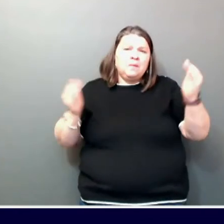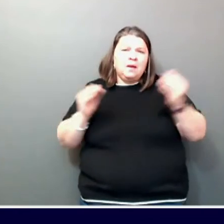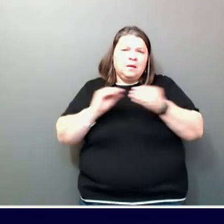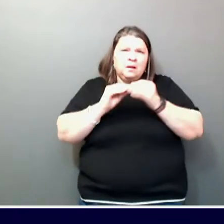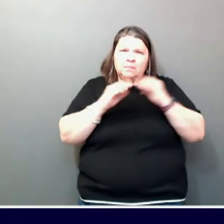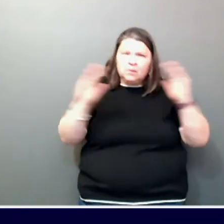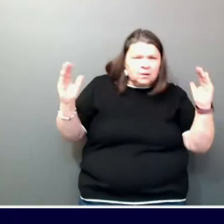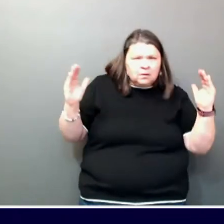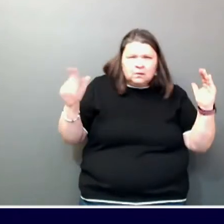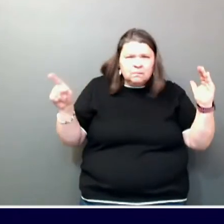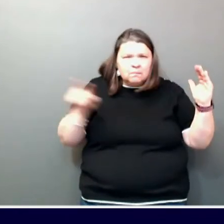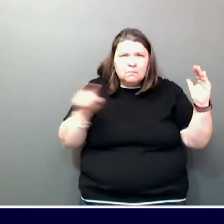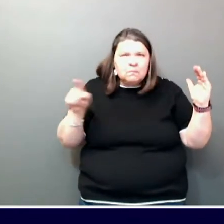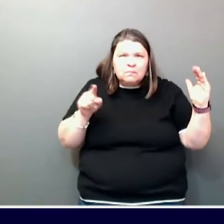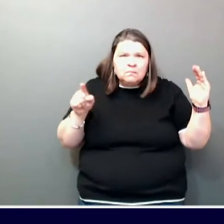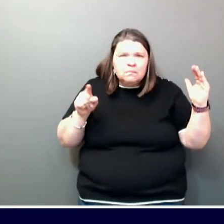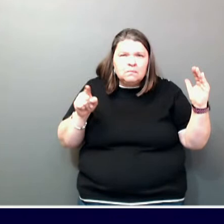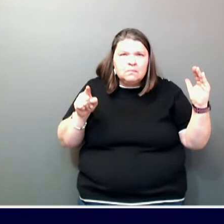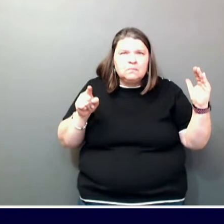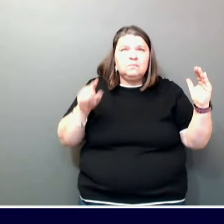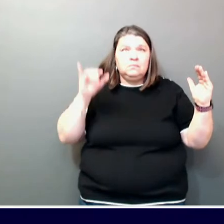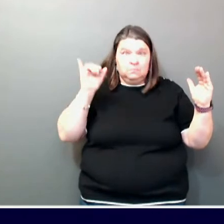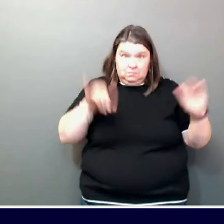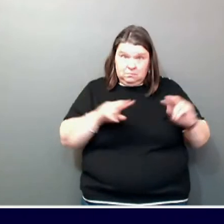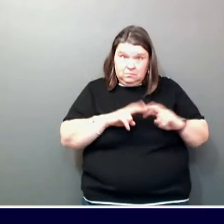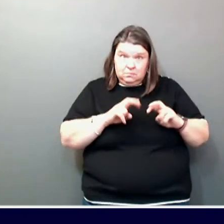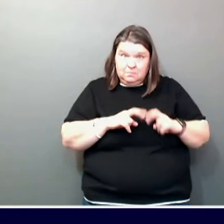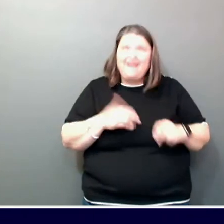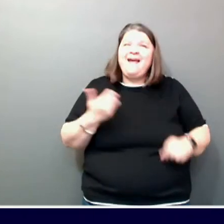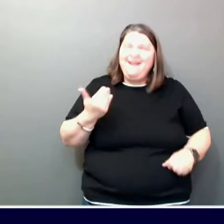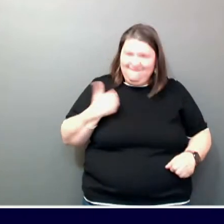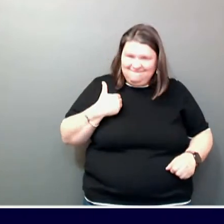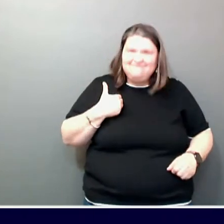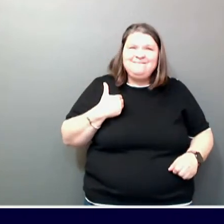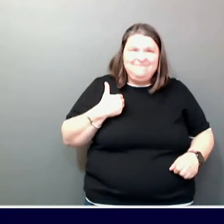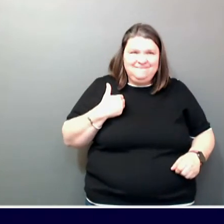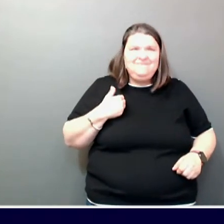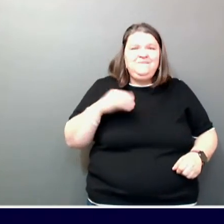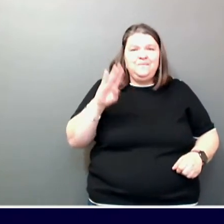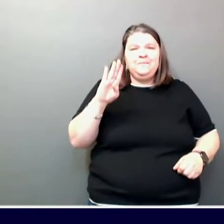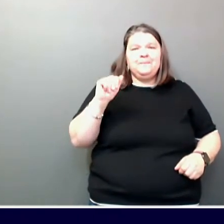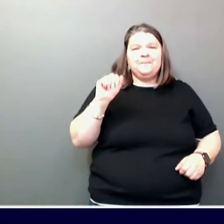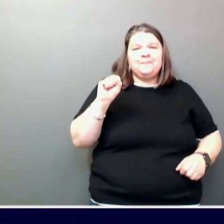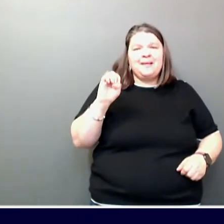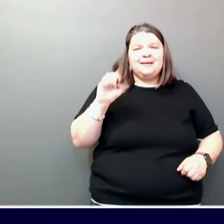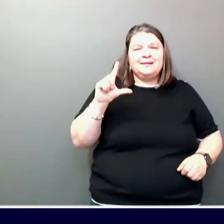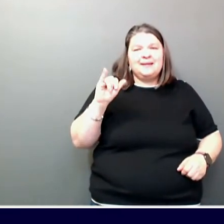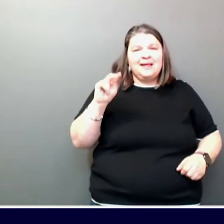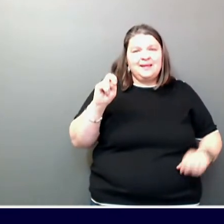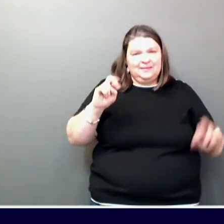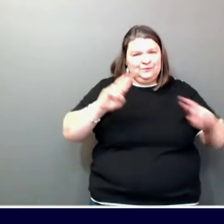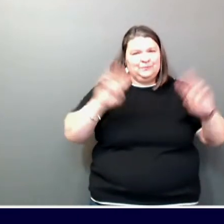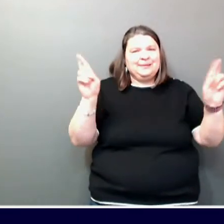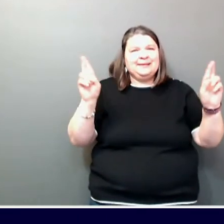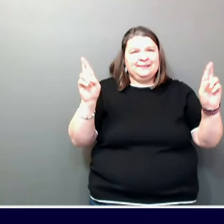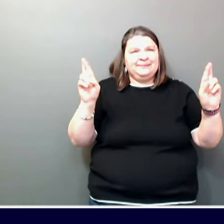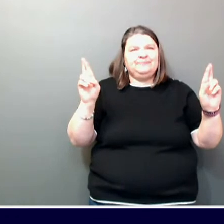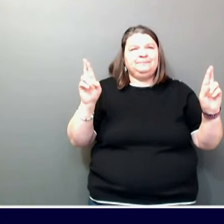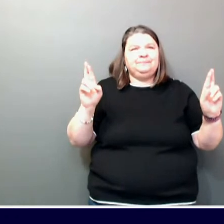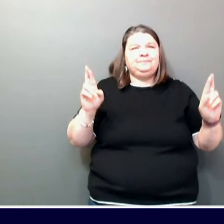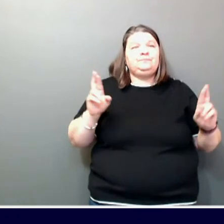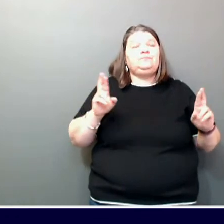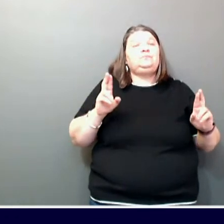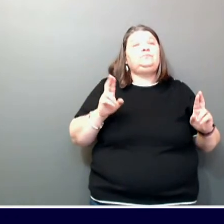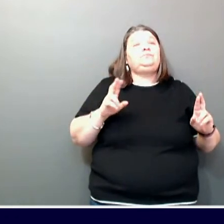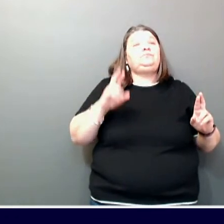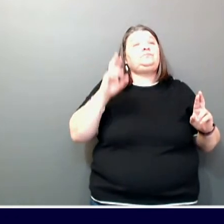Chris. We're at the point where we've got a baseline in place now, and we've seen even dates of testing samples beyond that